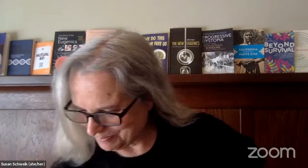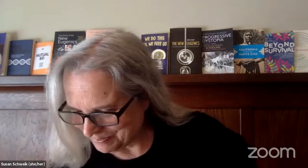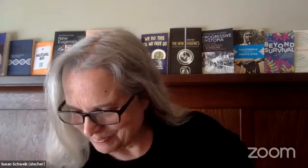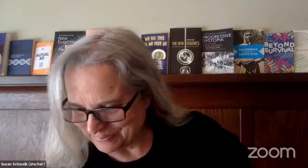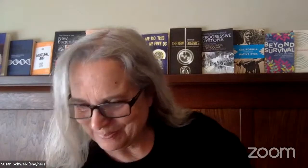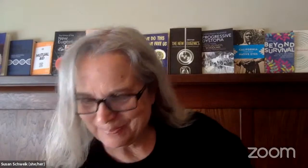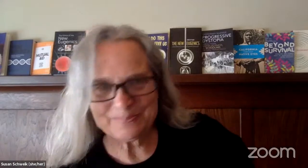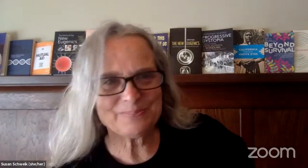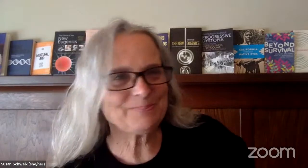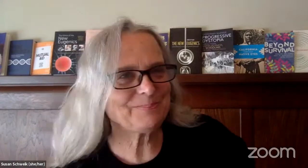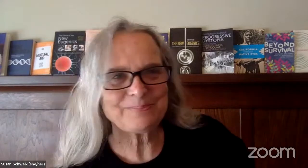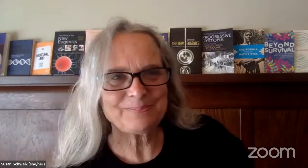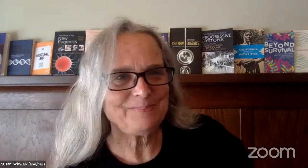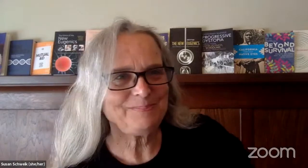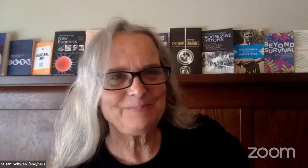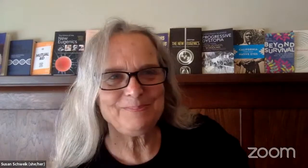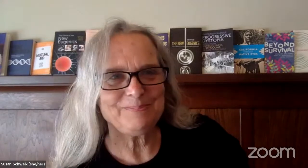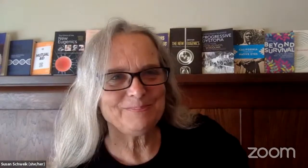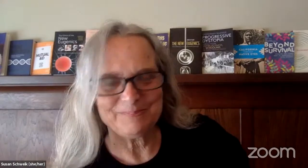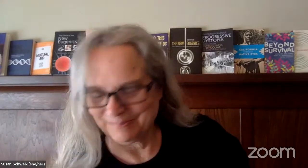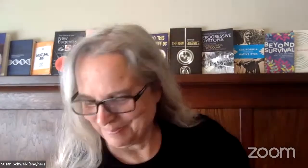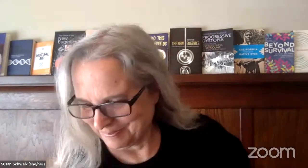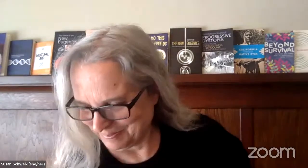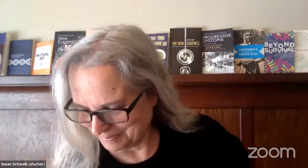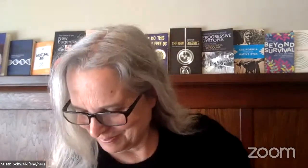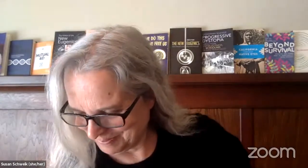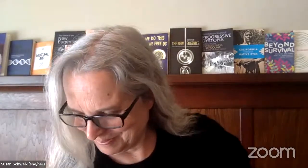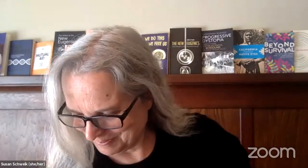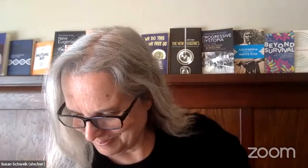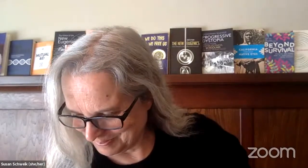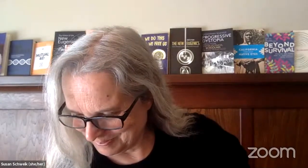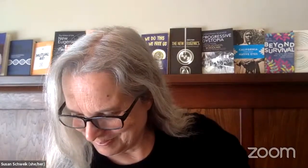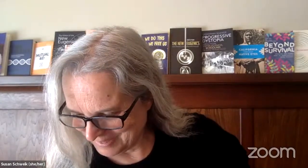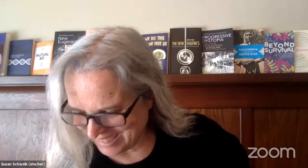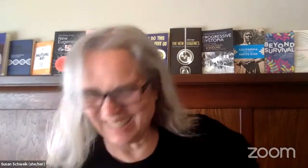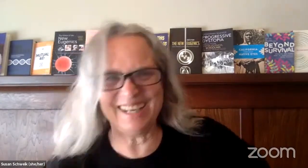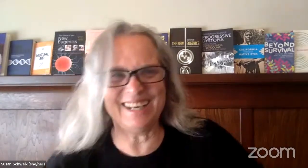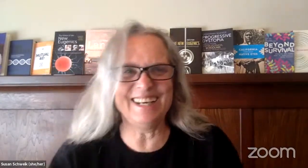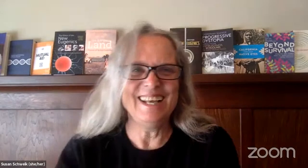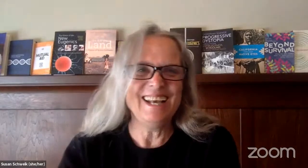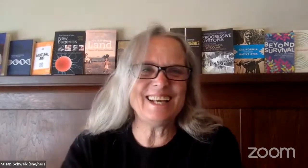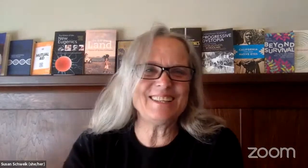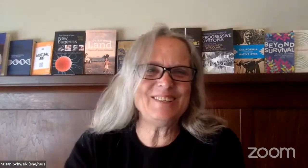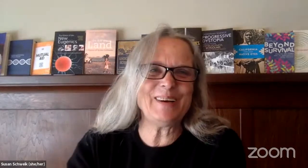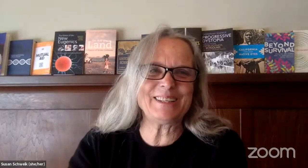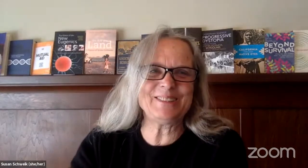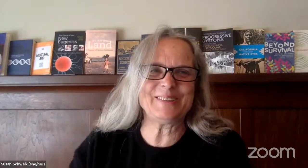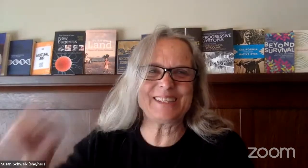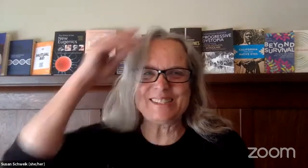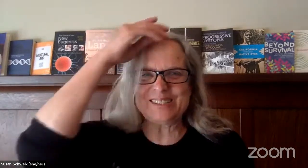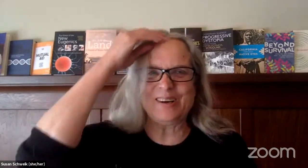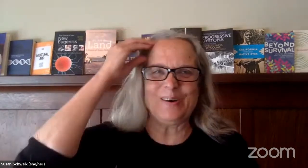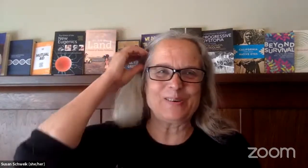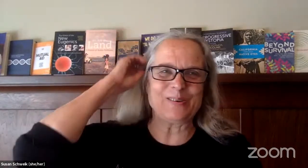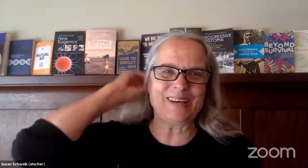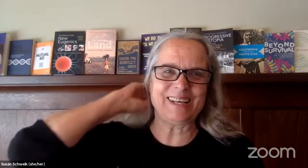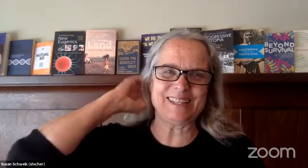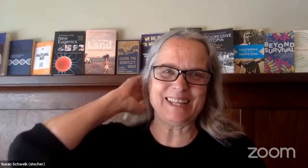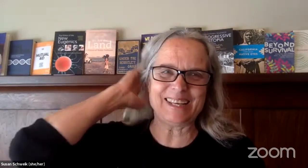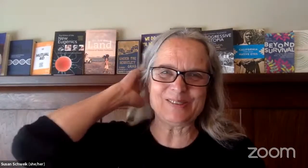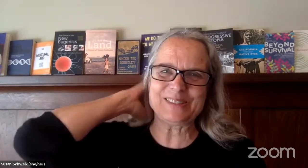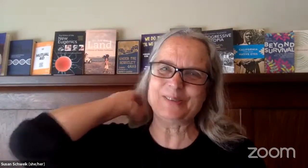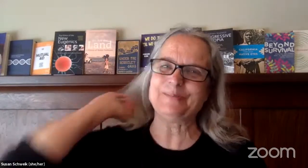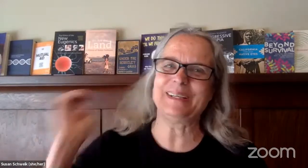this is a different universe here zoom and we're trying to figure it out right yeah you are doing so